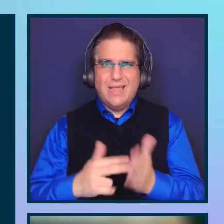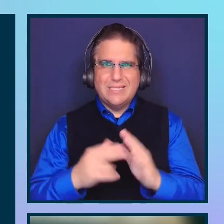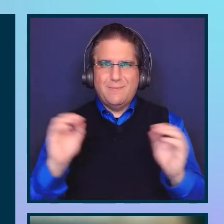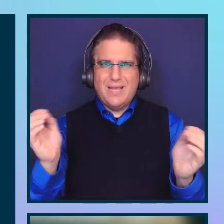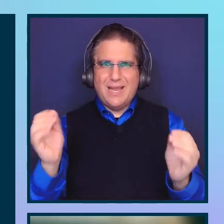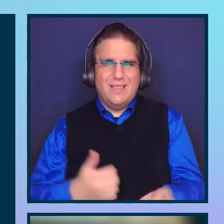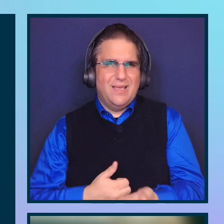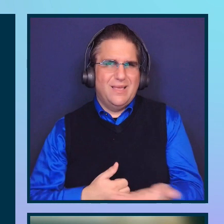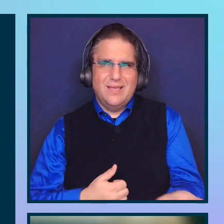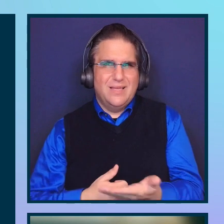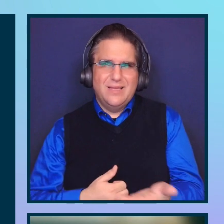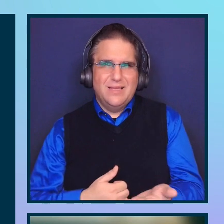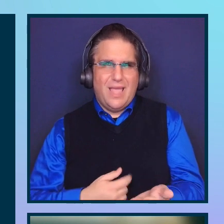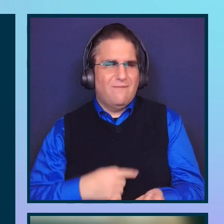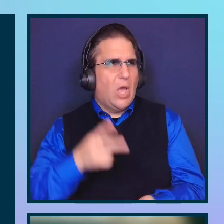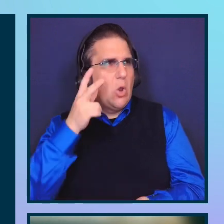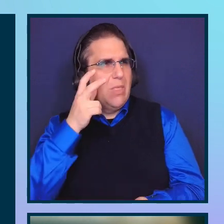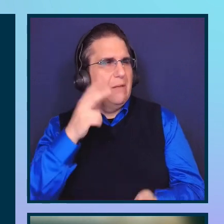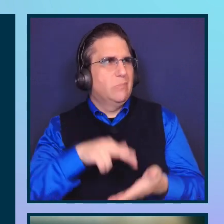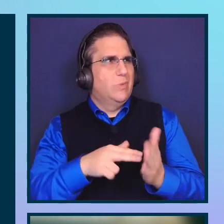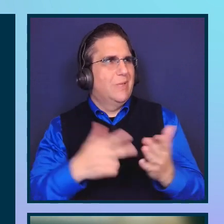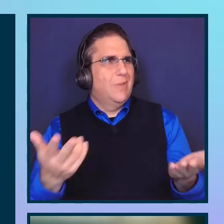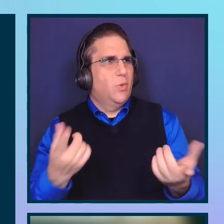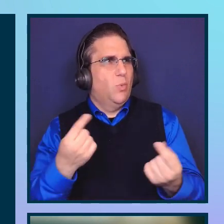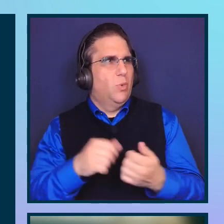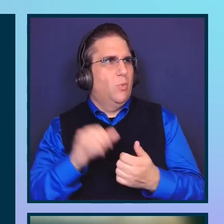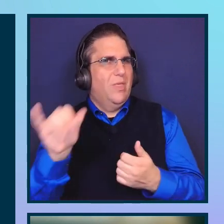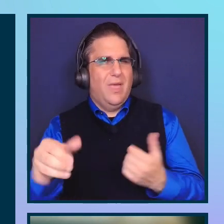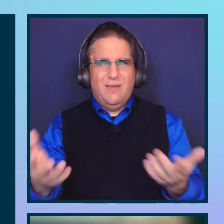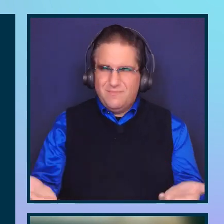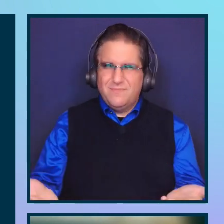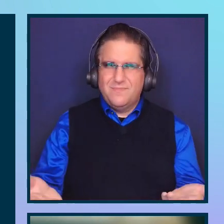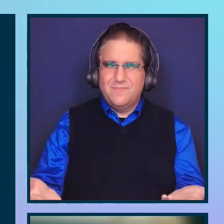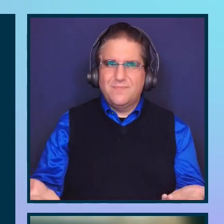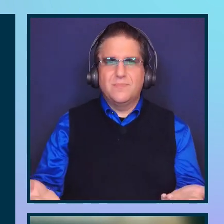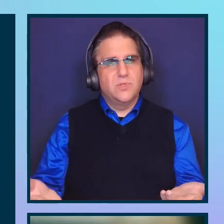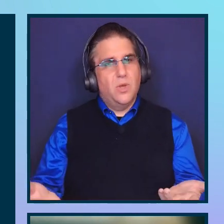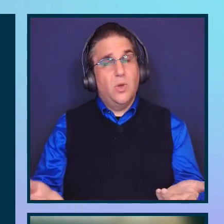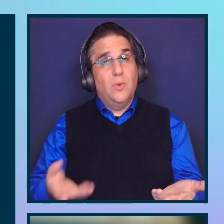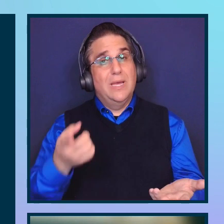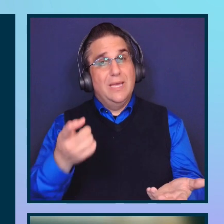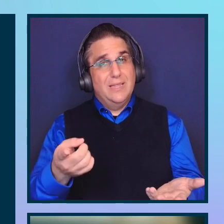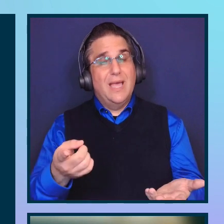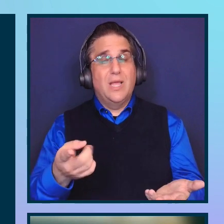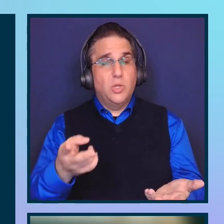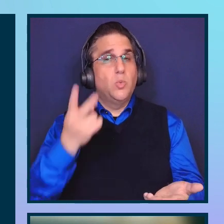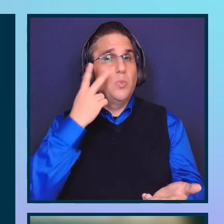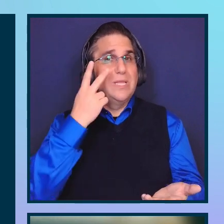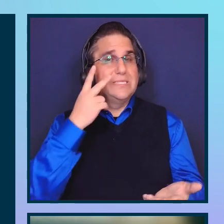even know what you're supposed to do with this. So that is you're going to see the magic of